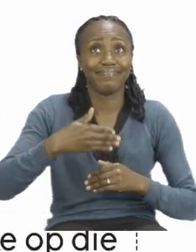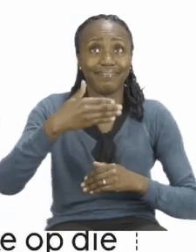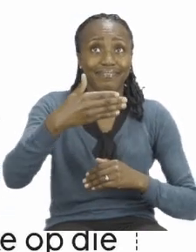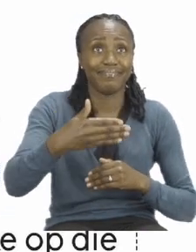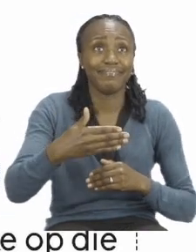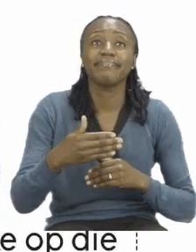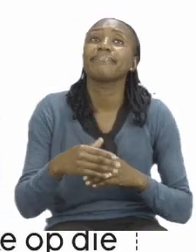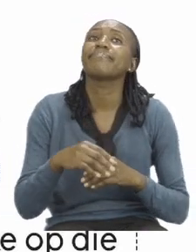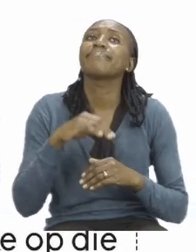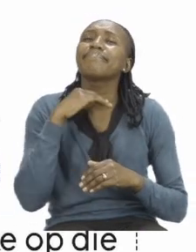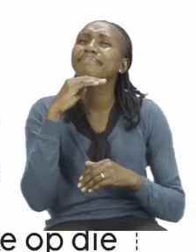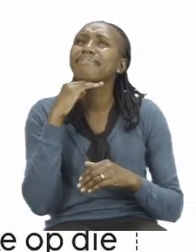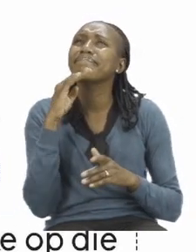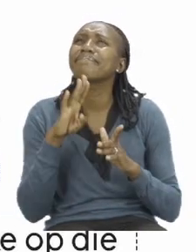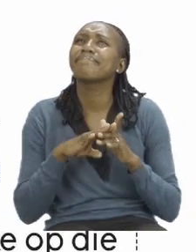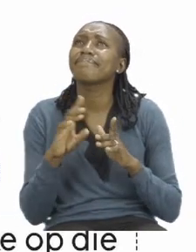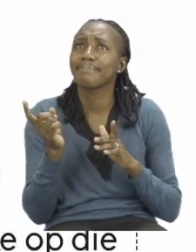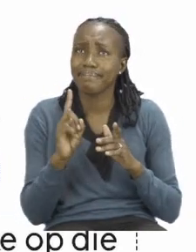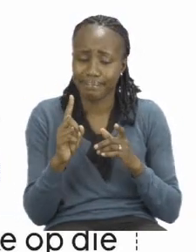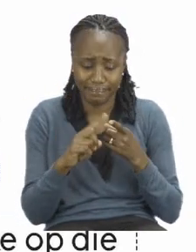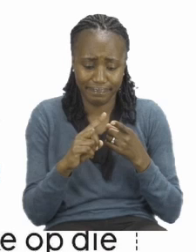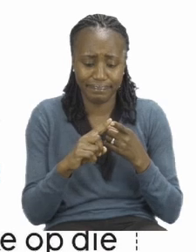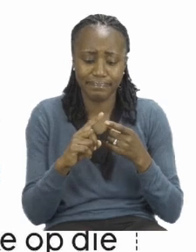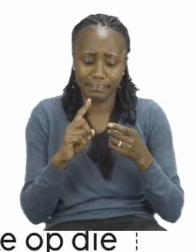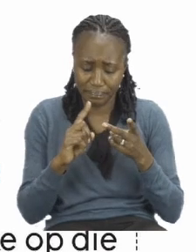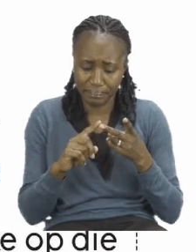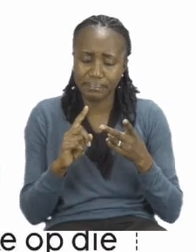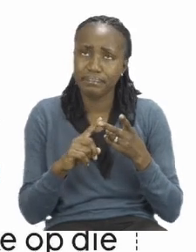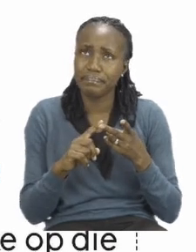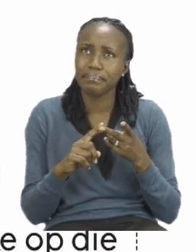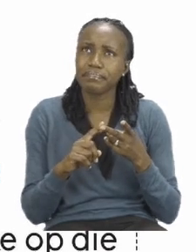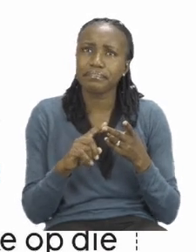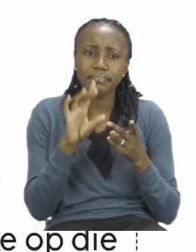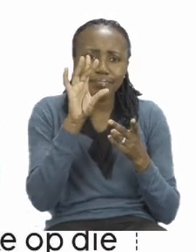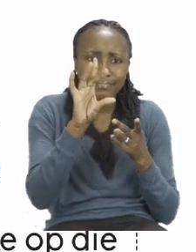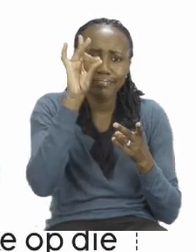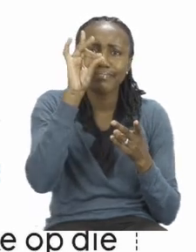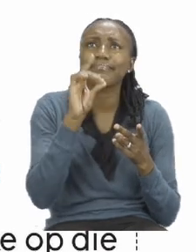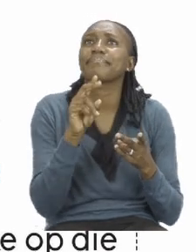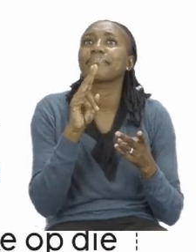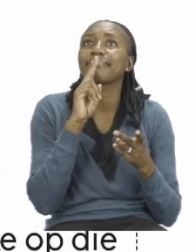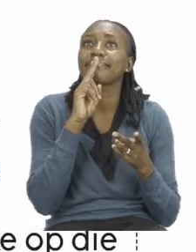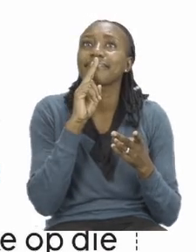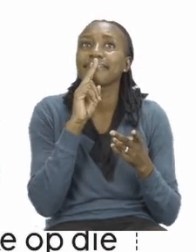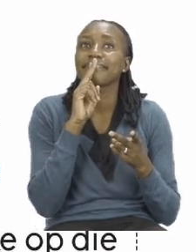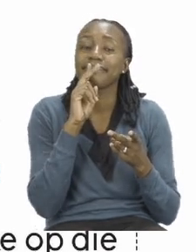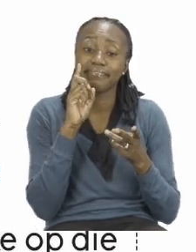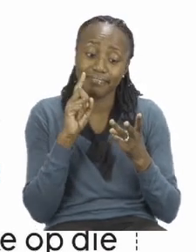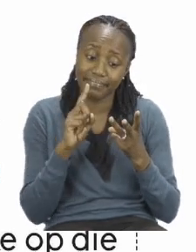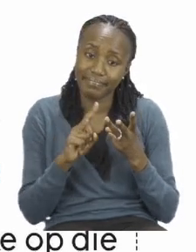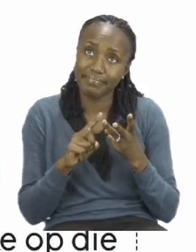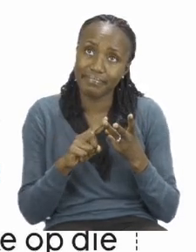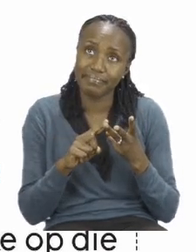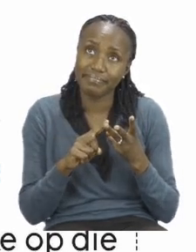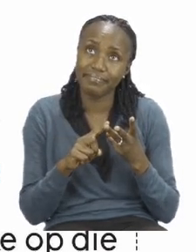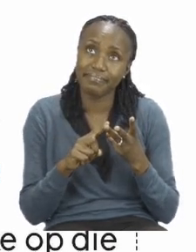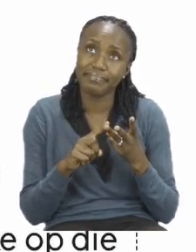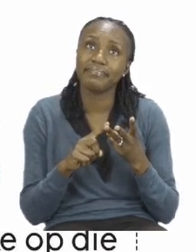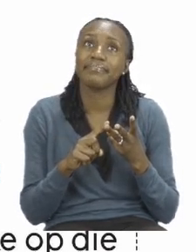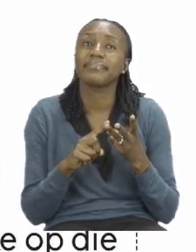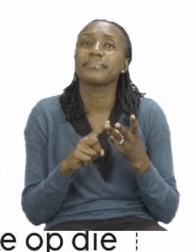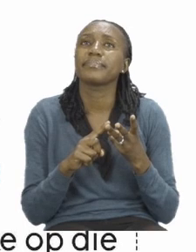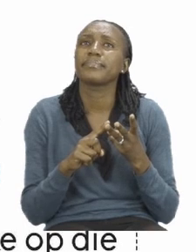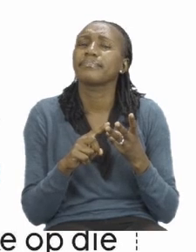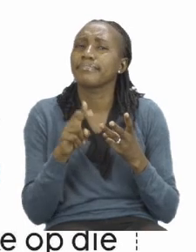about. The second time is to find our answers. And then the third time is to make sure that